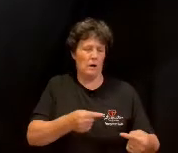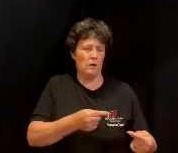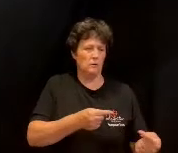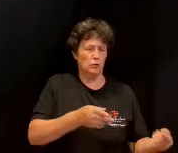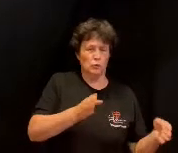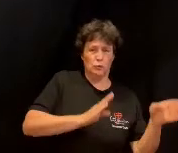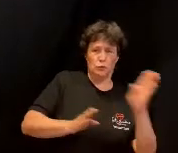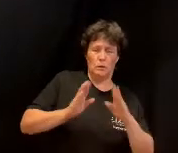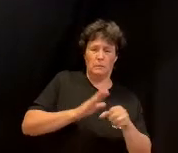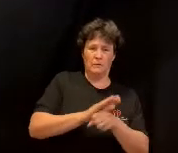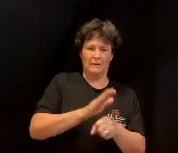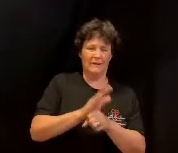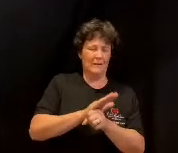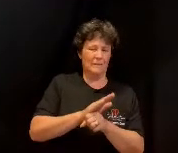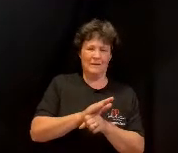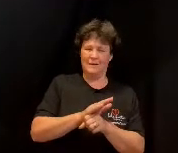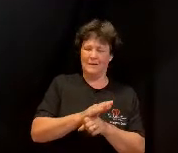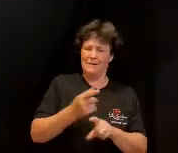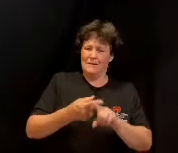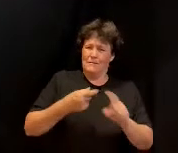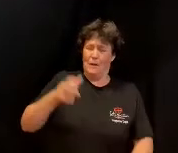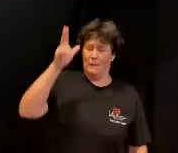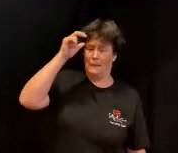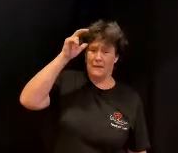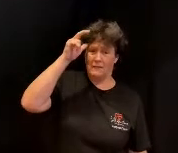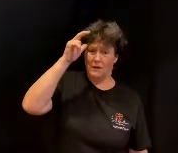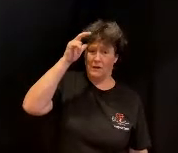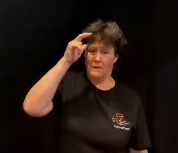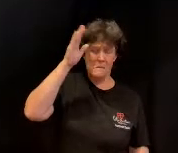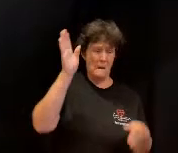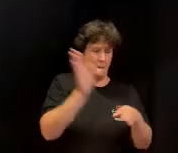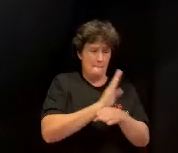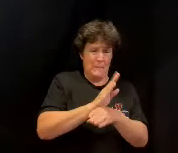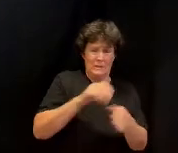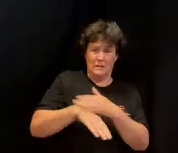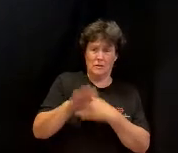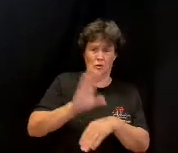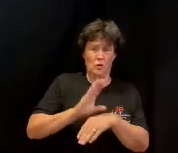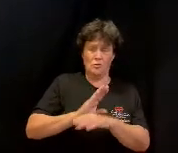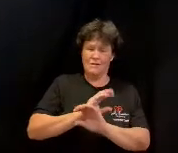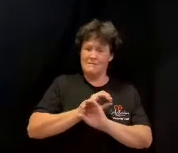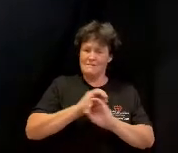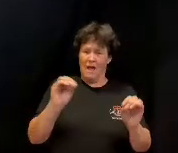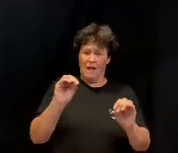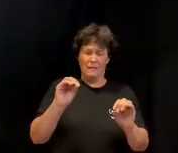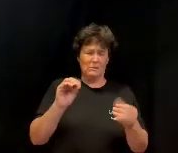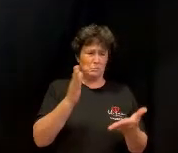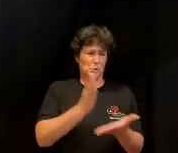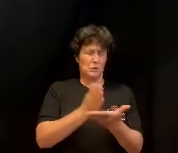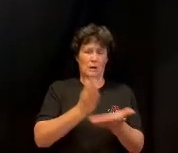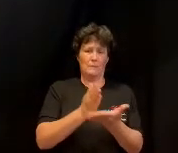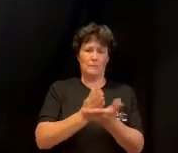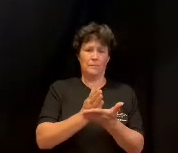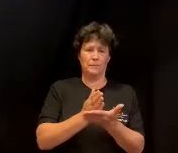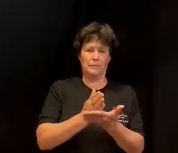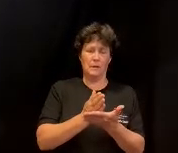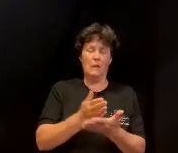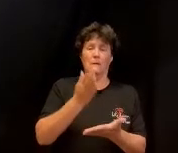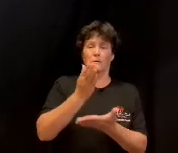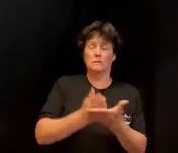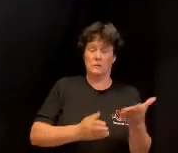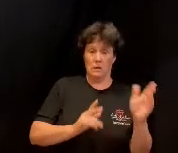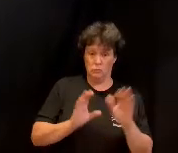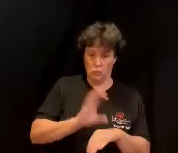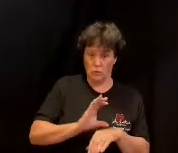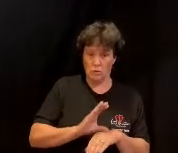on. It's demonically influenced, very much so. It has no business in the church. I'm not saying there is not issues. That's not